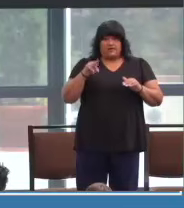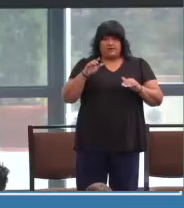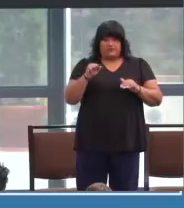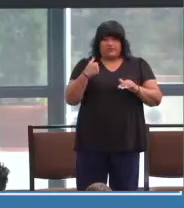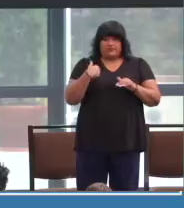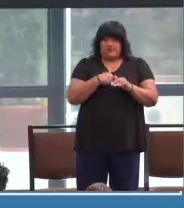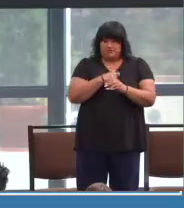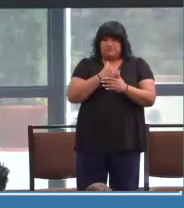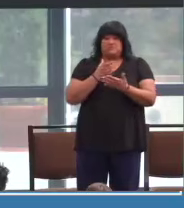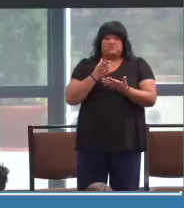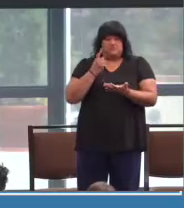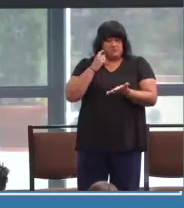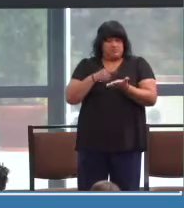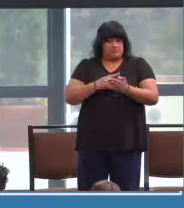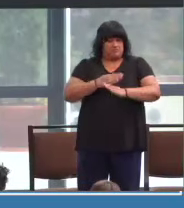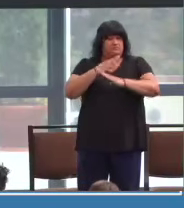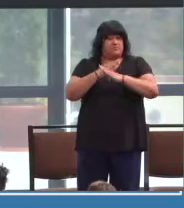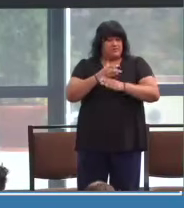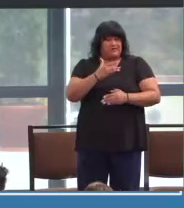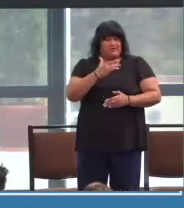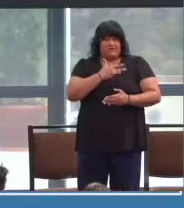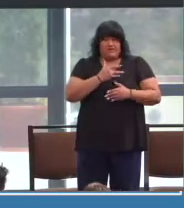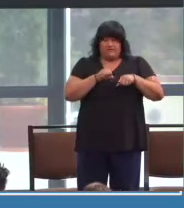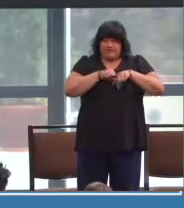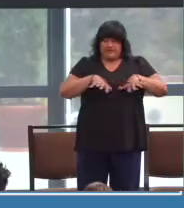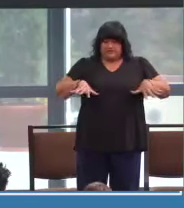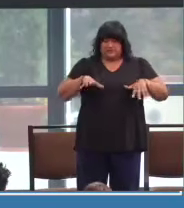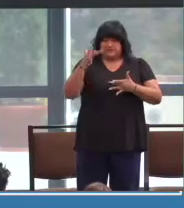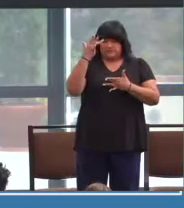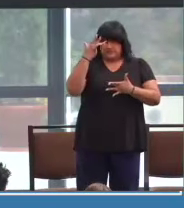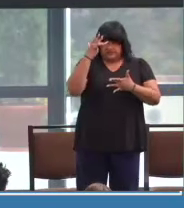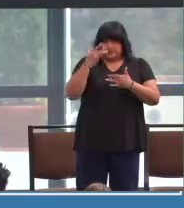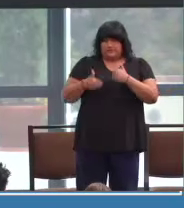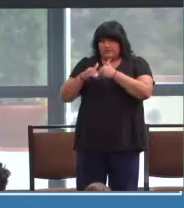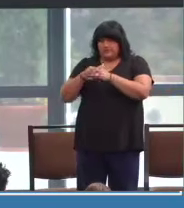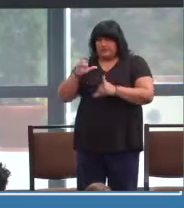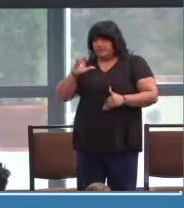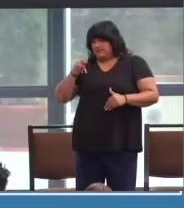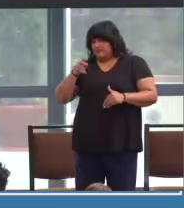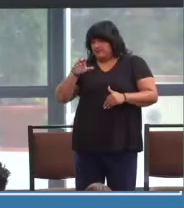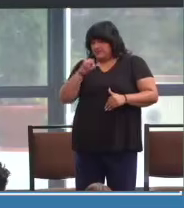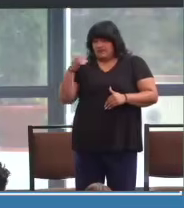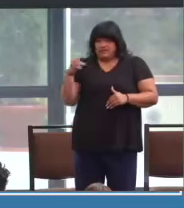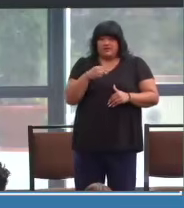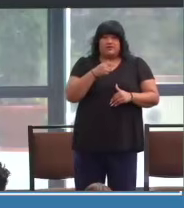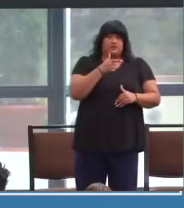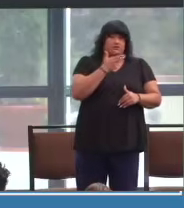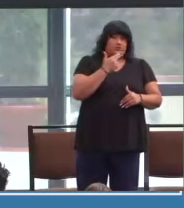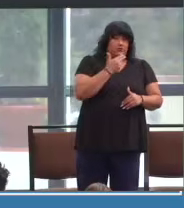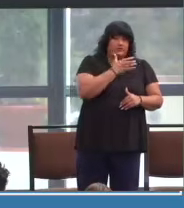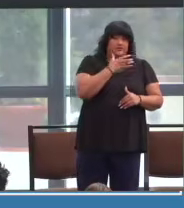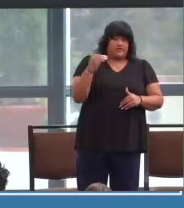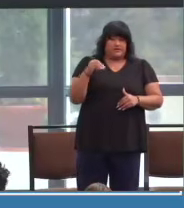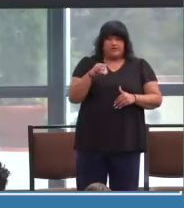disease. And it can do this also by improving lipids, which is your cholesterol, and glucose and insulin levels. And maybe there's